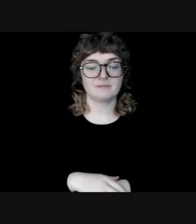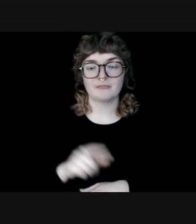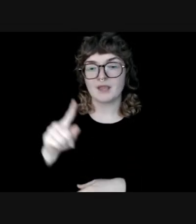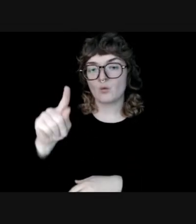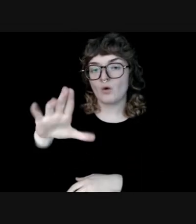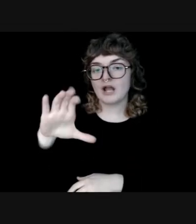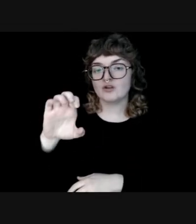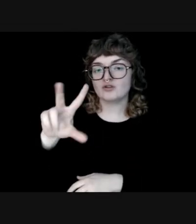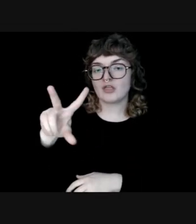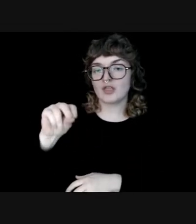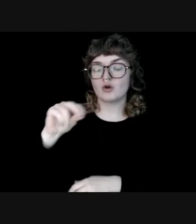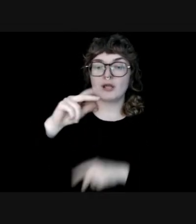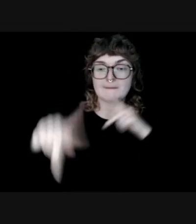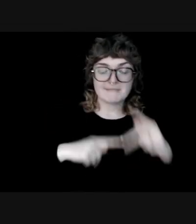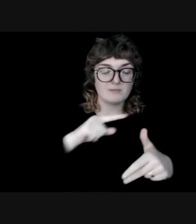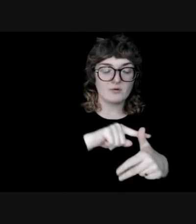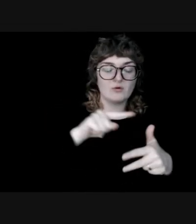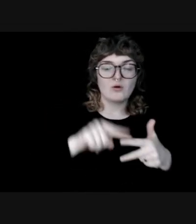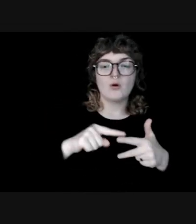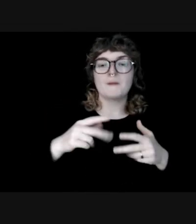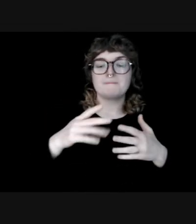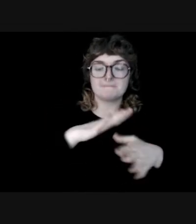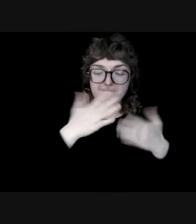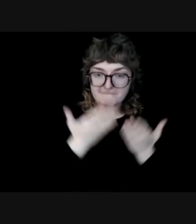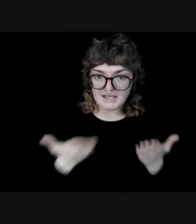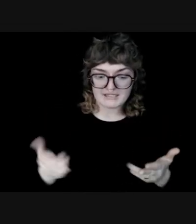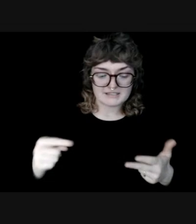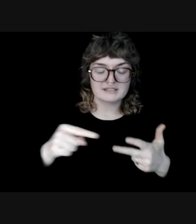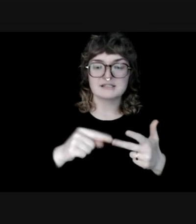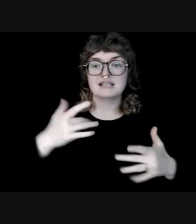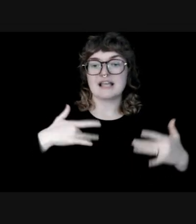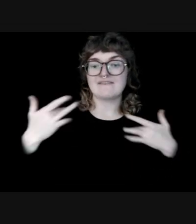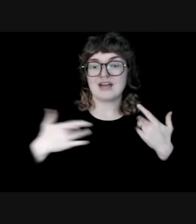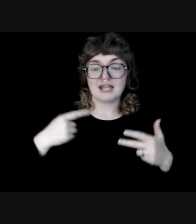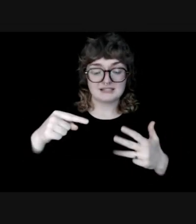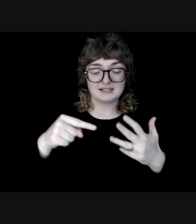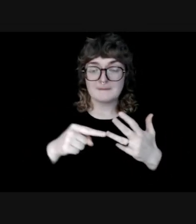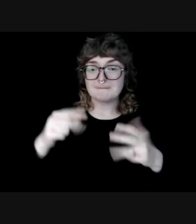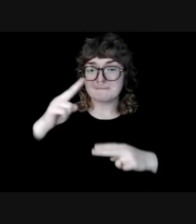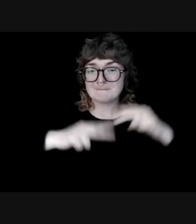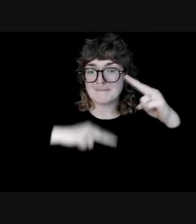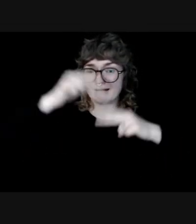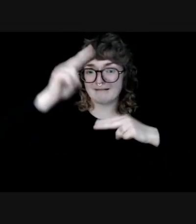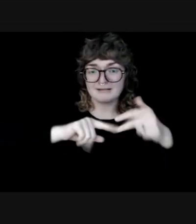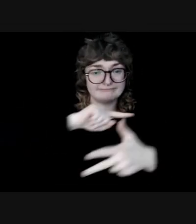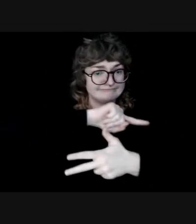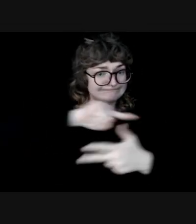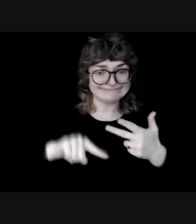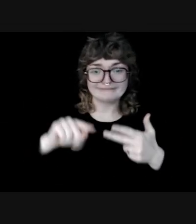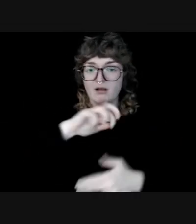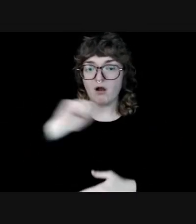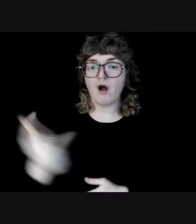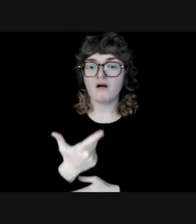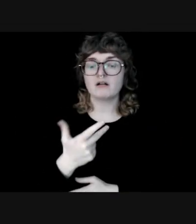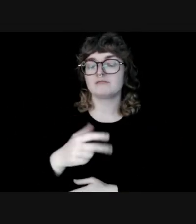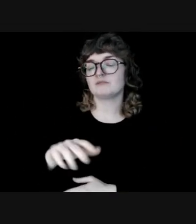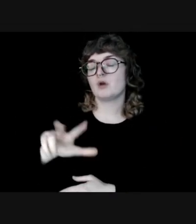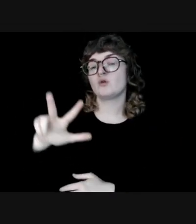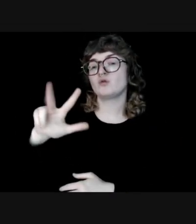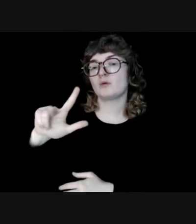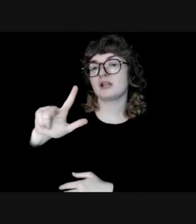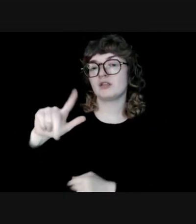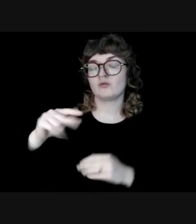people, places, events, objects, documents, and structures from all 23 counties in Baltimore City and from each decade